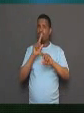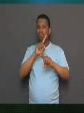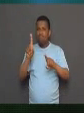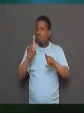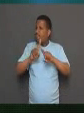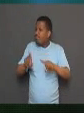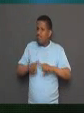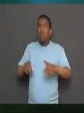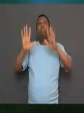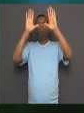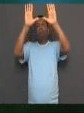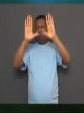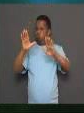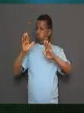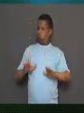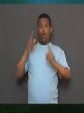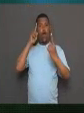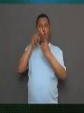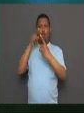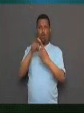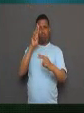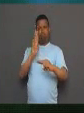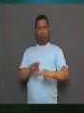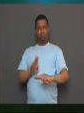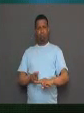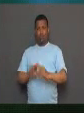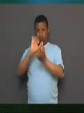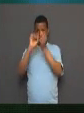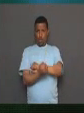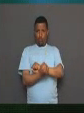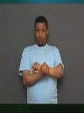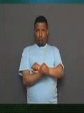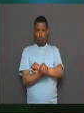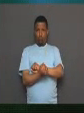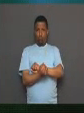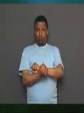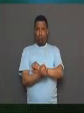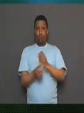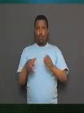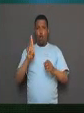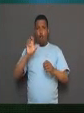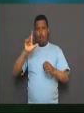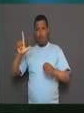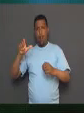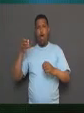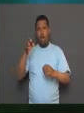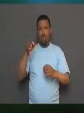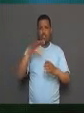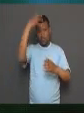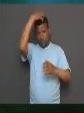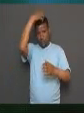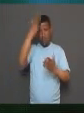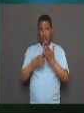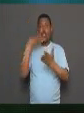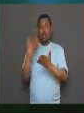several ambitious goals: to change the role of the state in the economy,